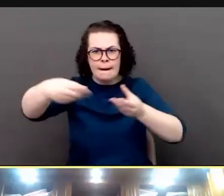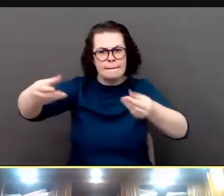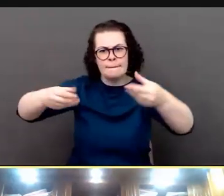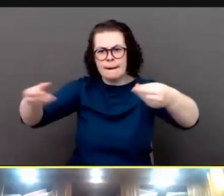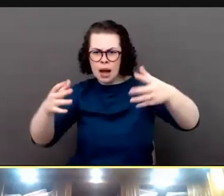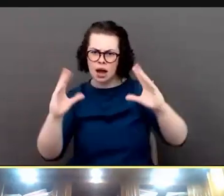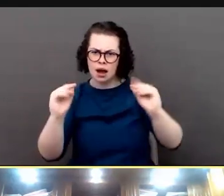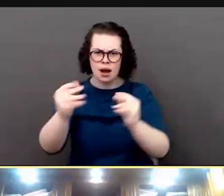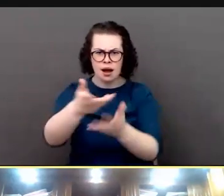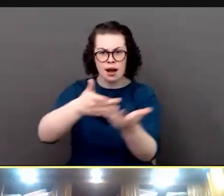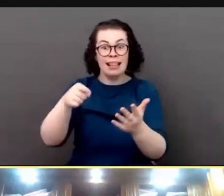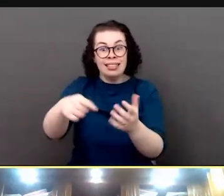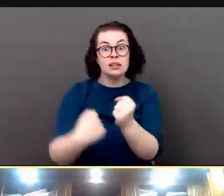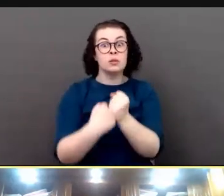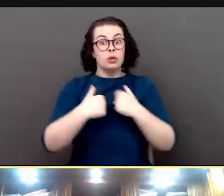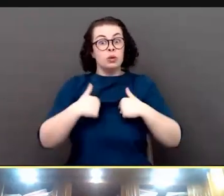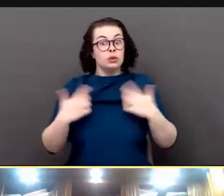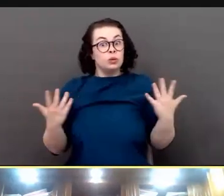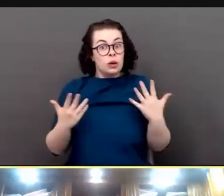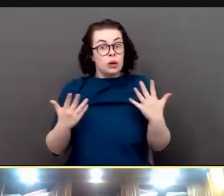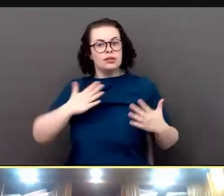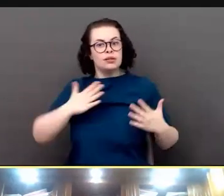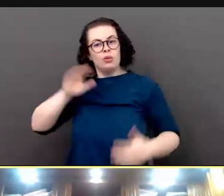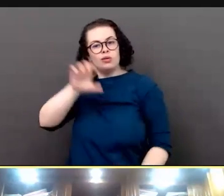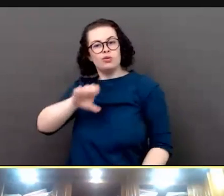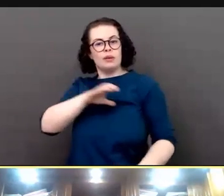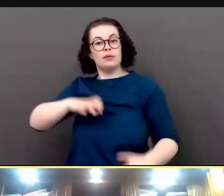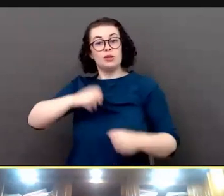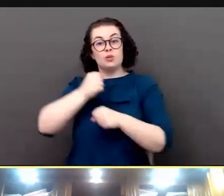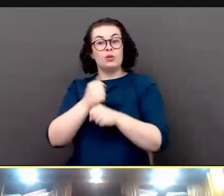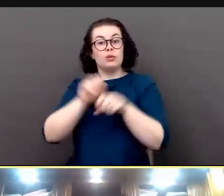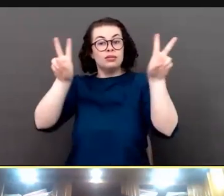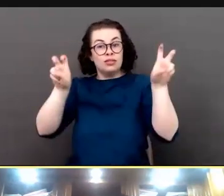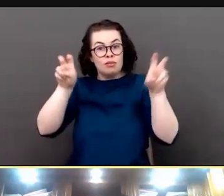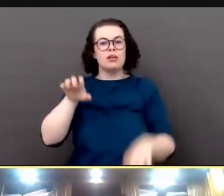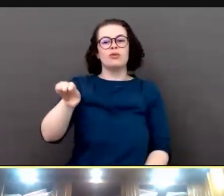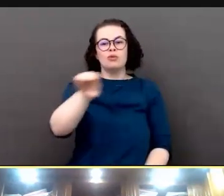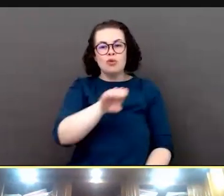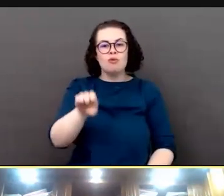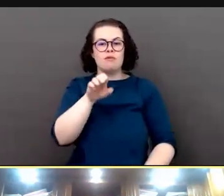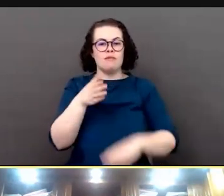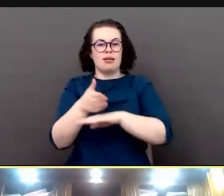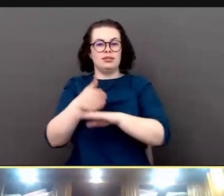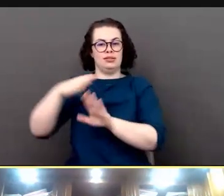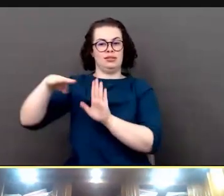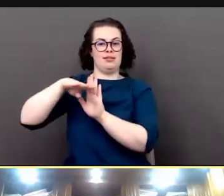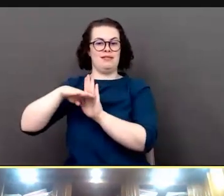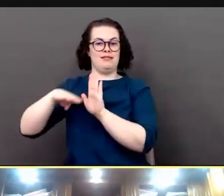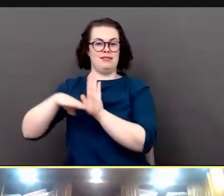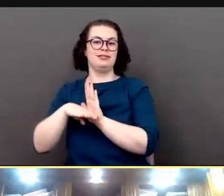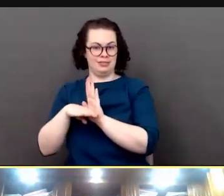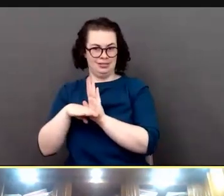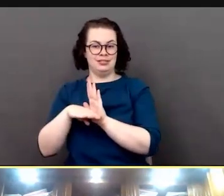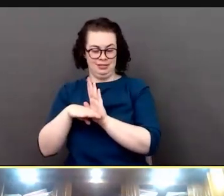Accessibility Act, a legislation in which we have accessibility requirements for the built environment where services under